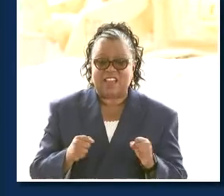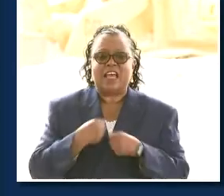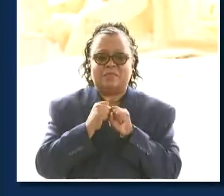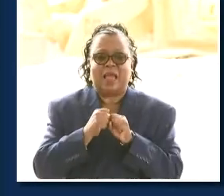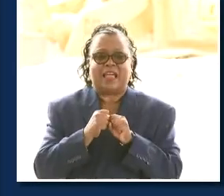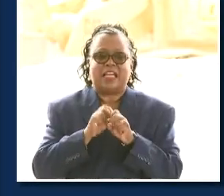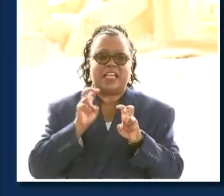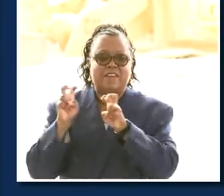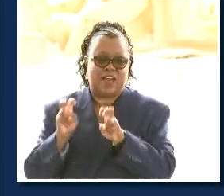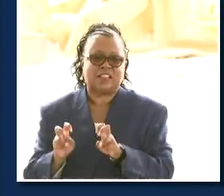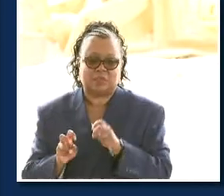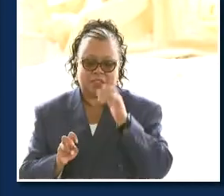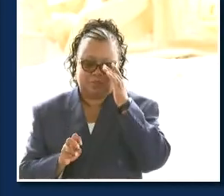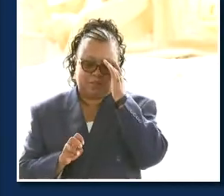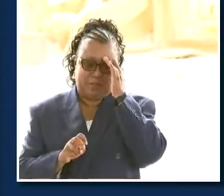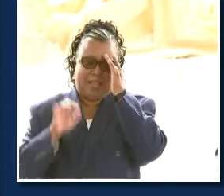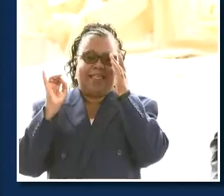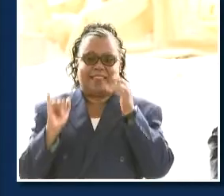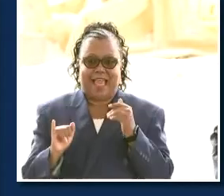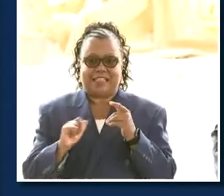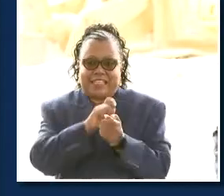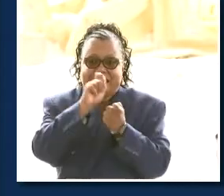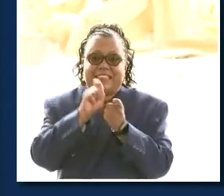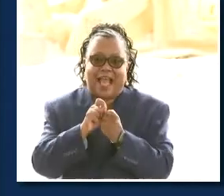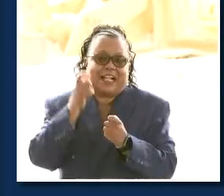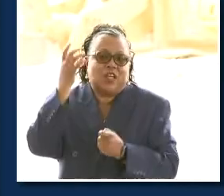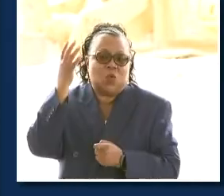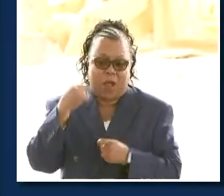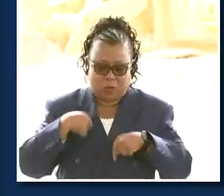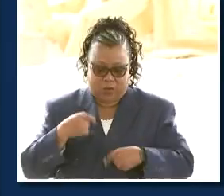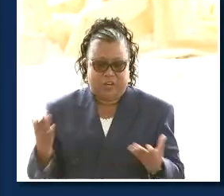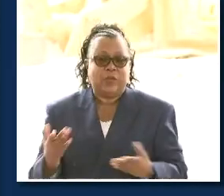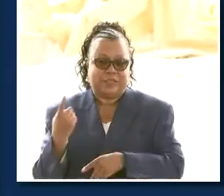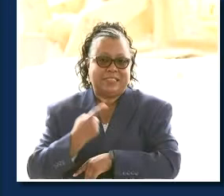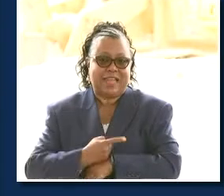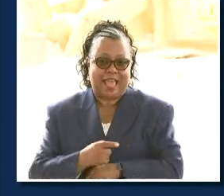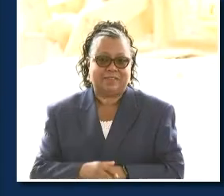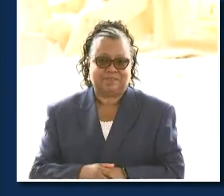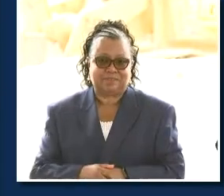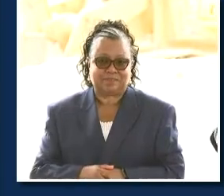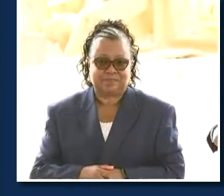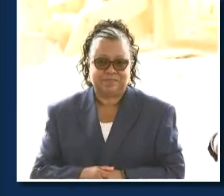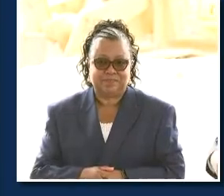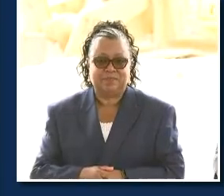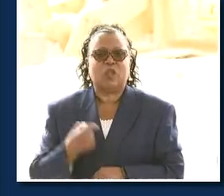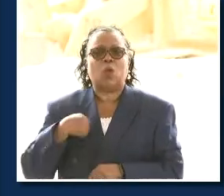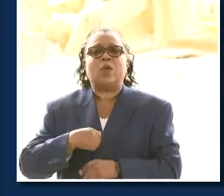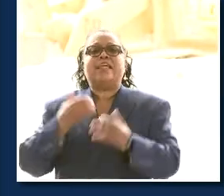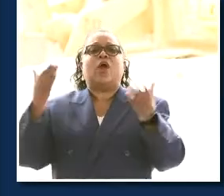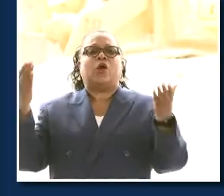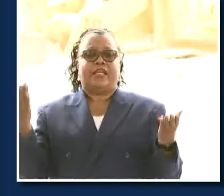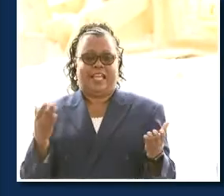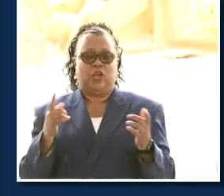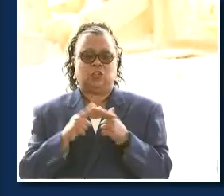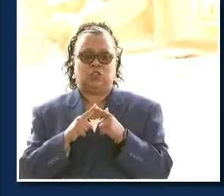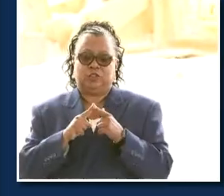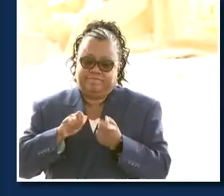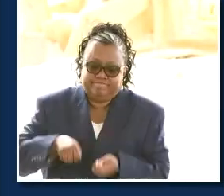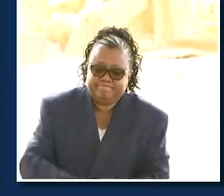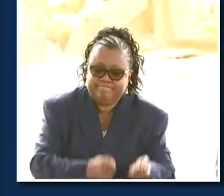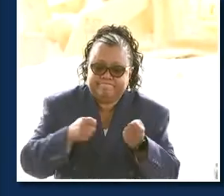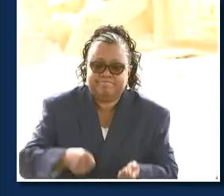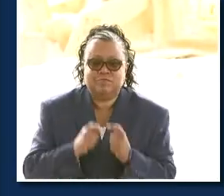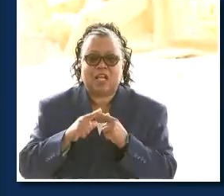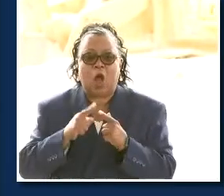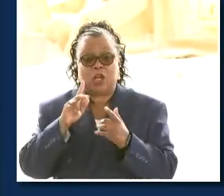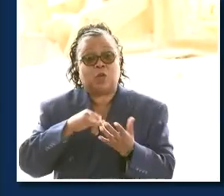making investments. And that's exactly why we are here today. We are here to break ground on